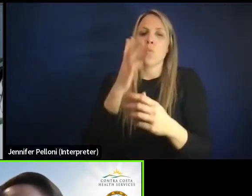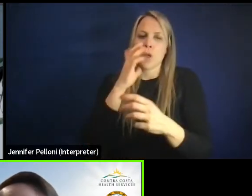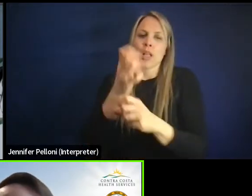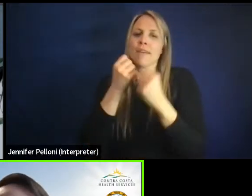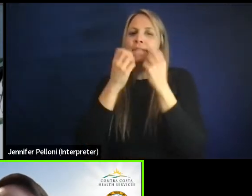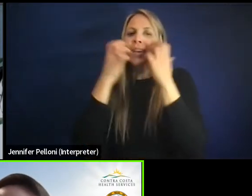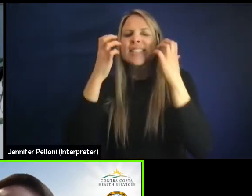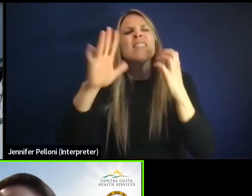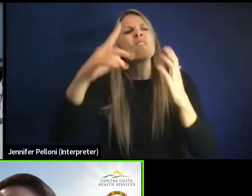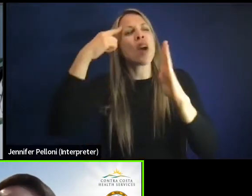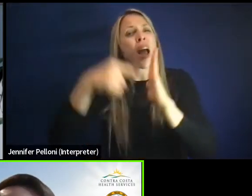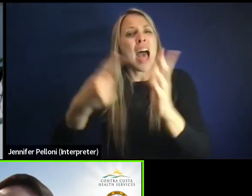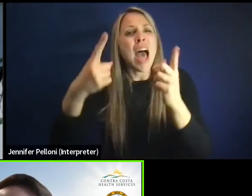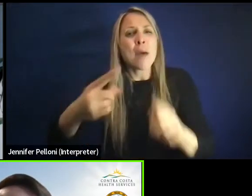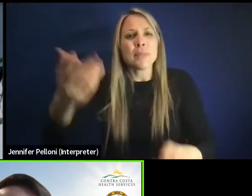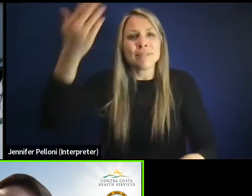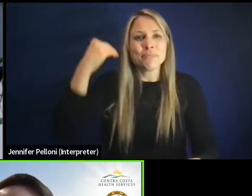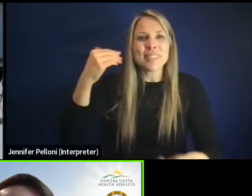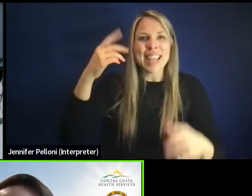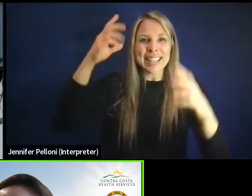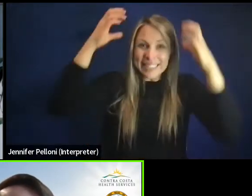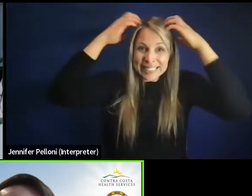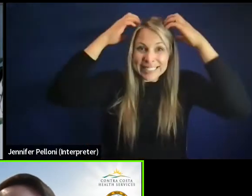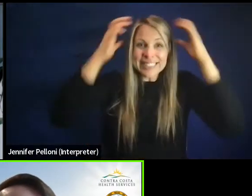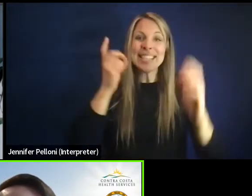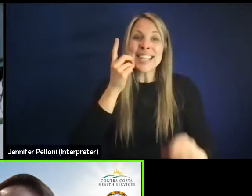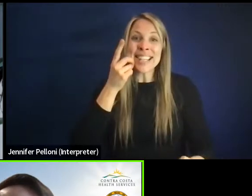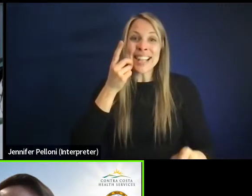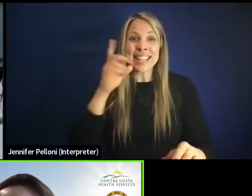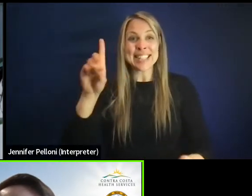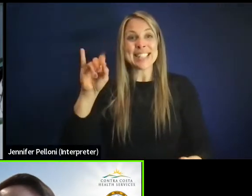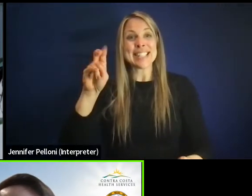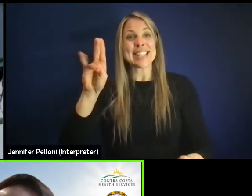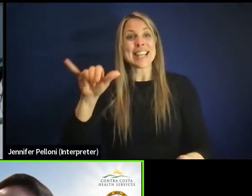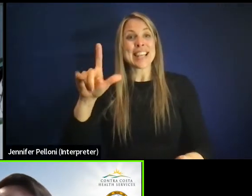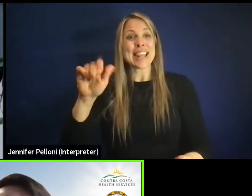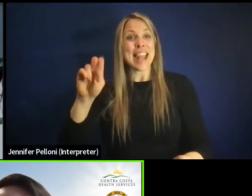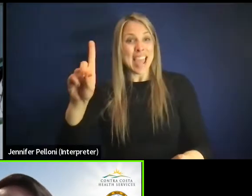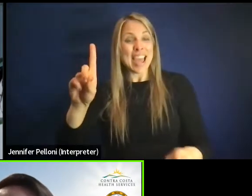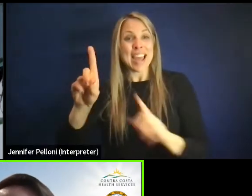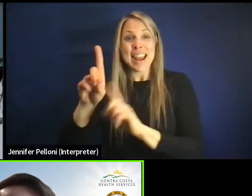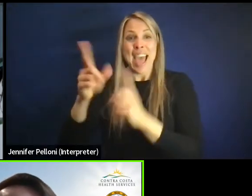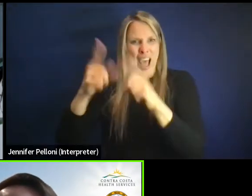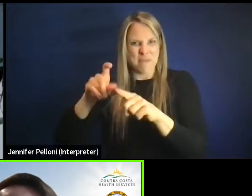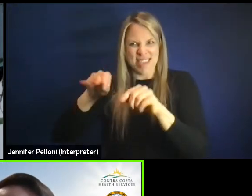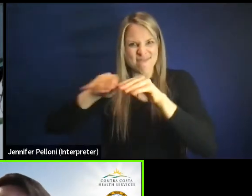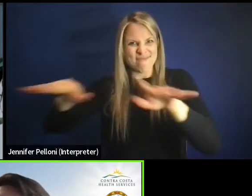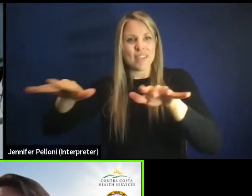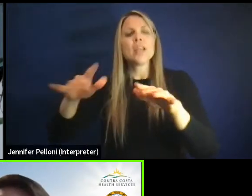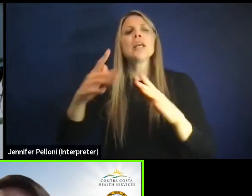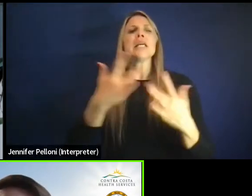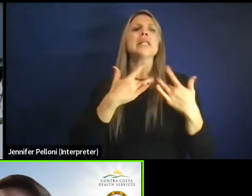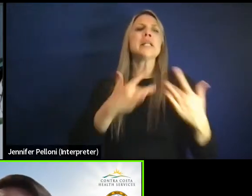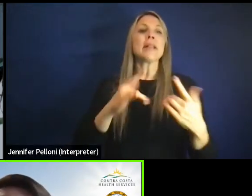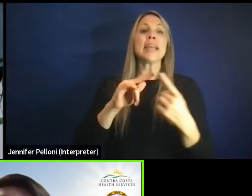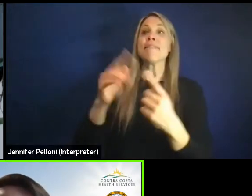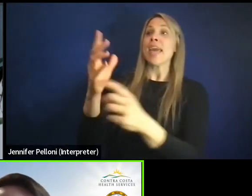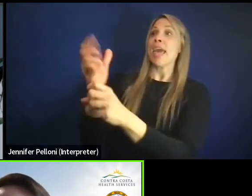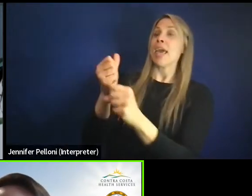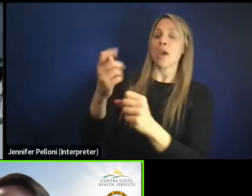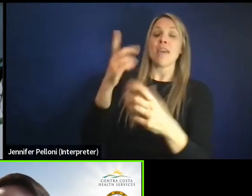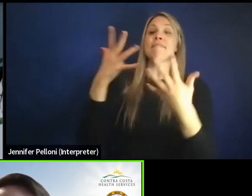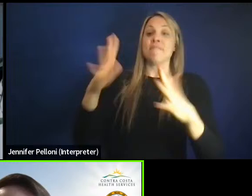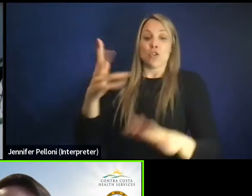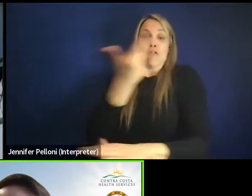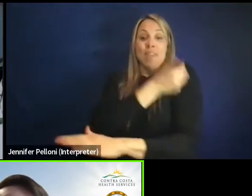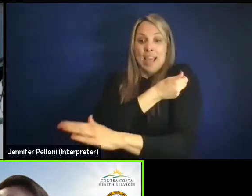years ago. Usually when they do get measles and have been vaccinated, the case is much milder, and that's exactly what we see